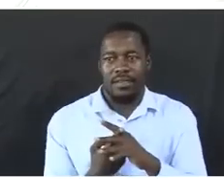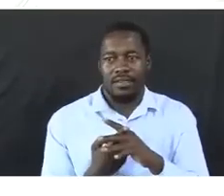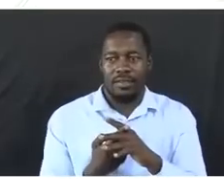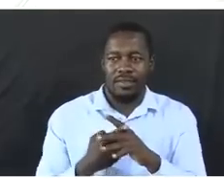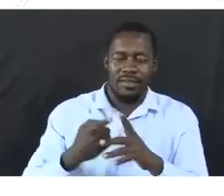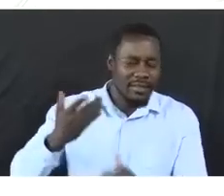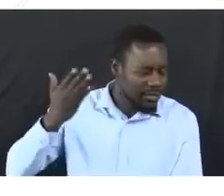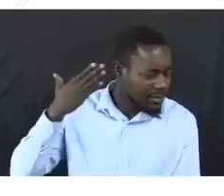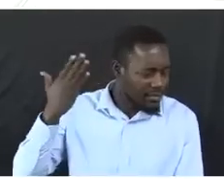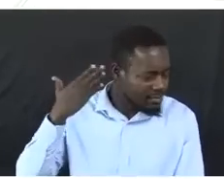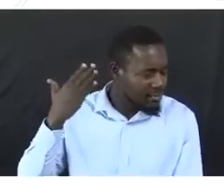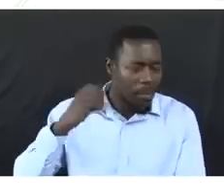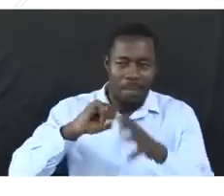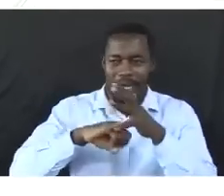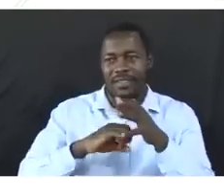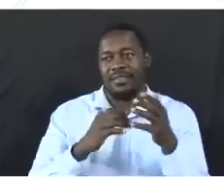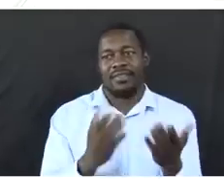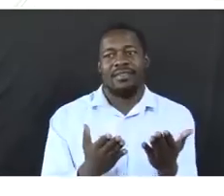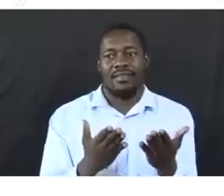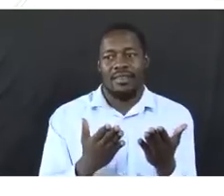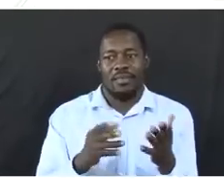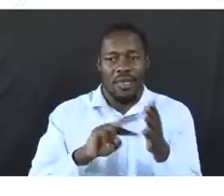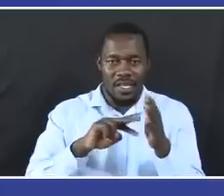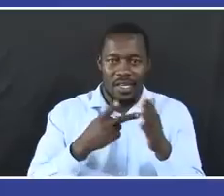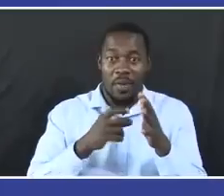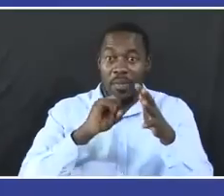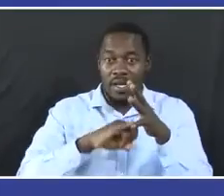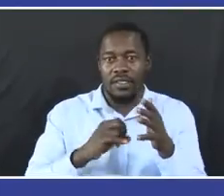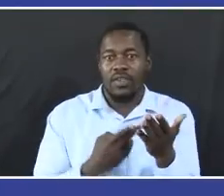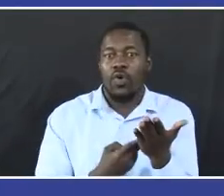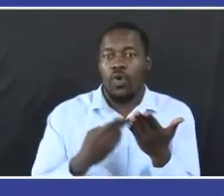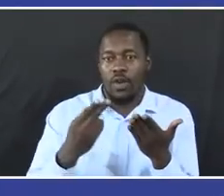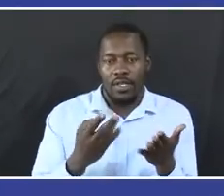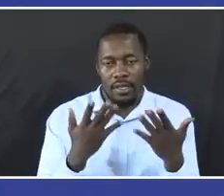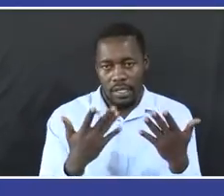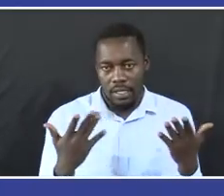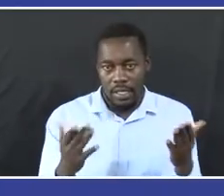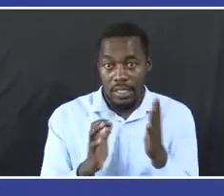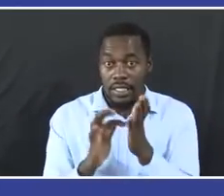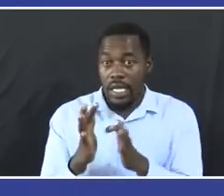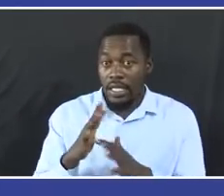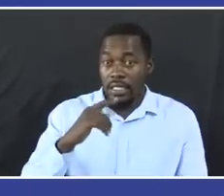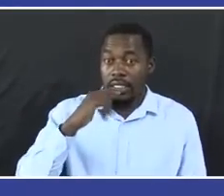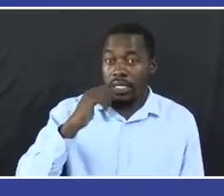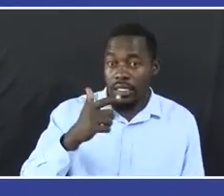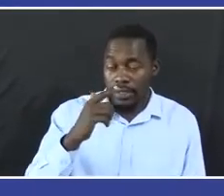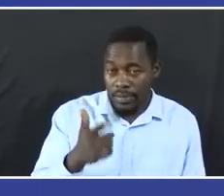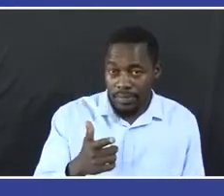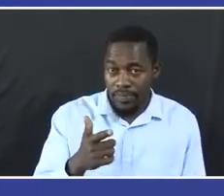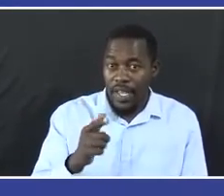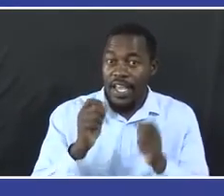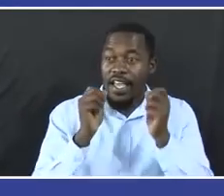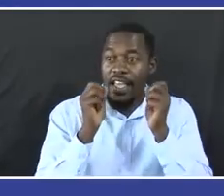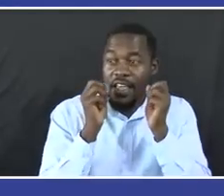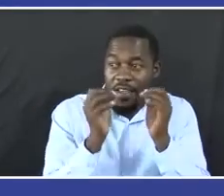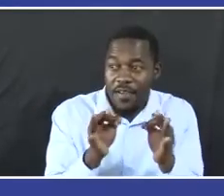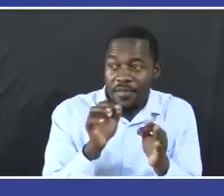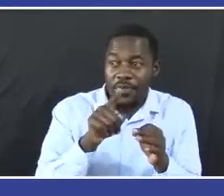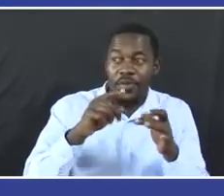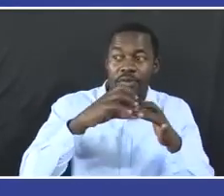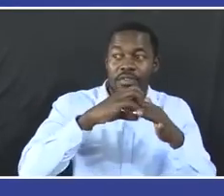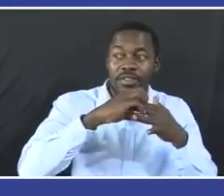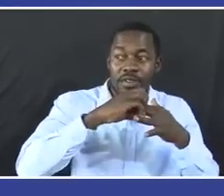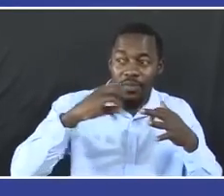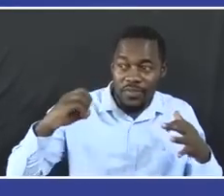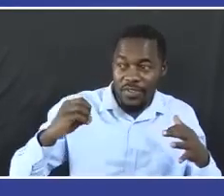And I say to you, I'm the one now speaking. Christ is saying, I say to you, whoever divorces his wife